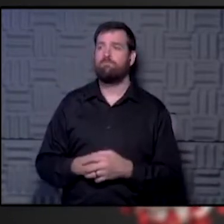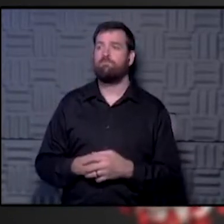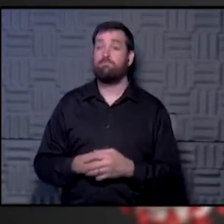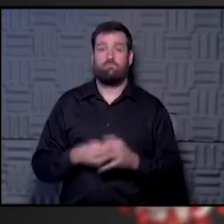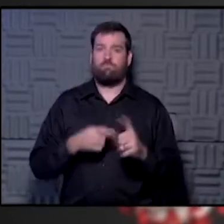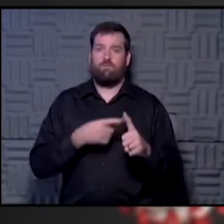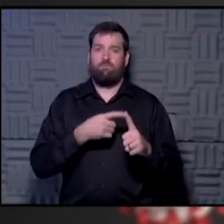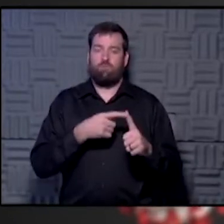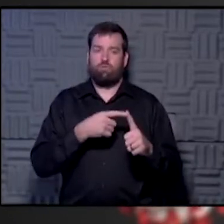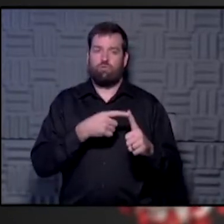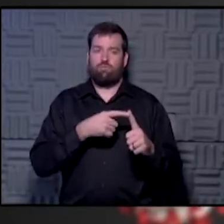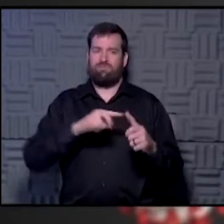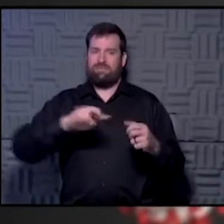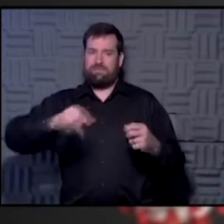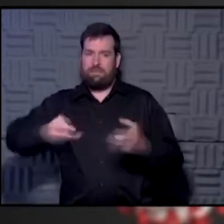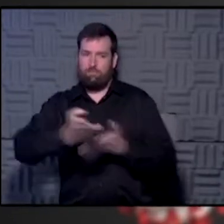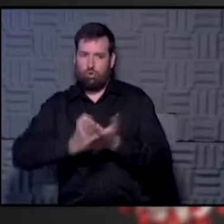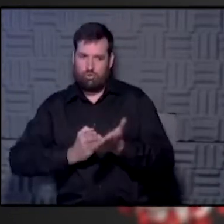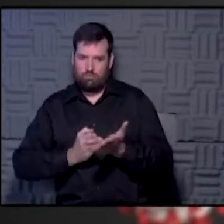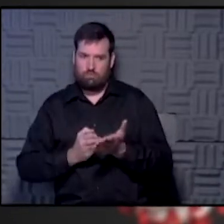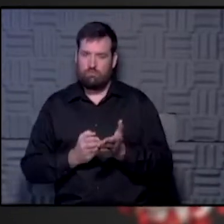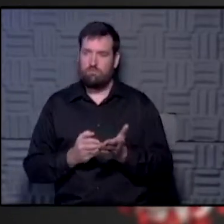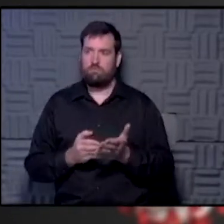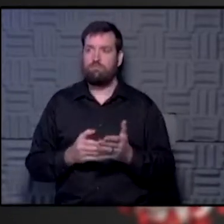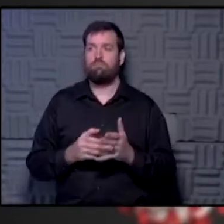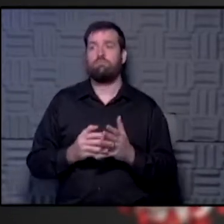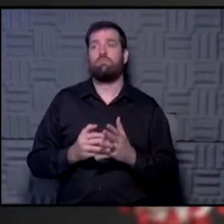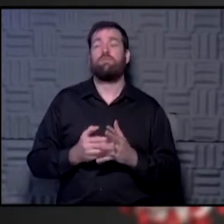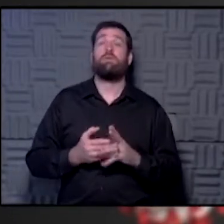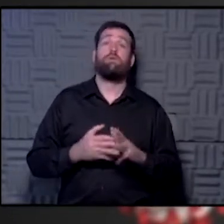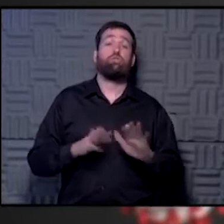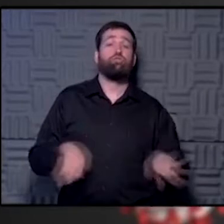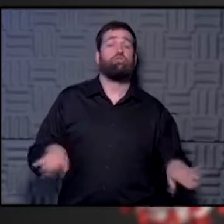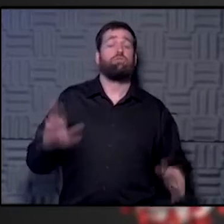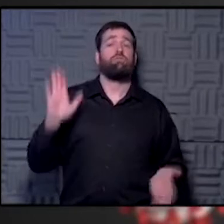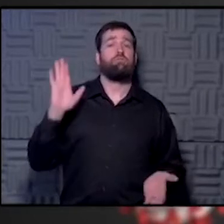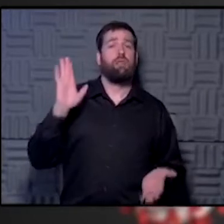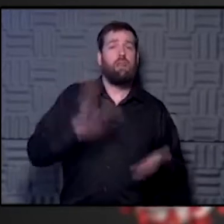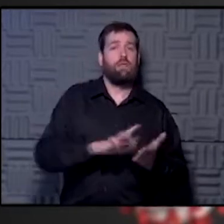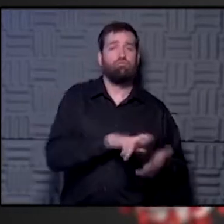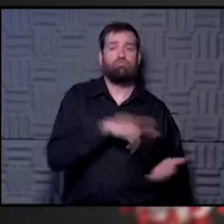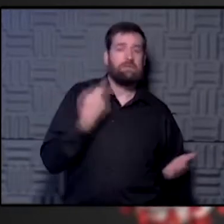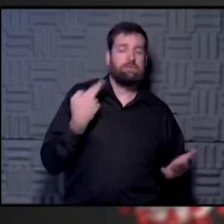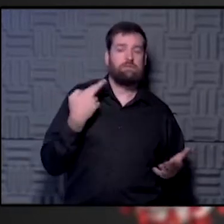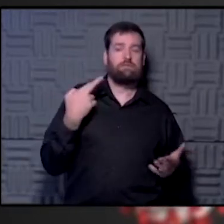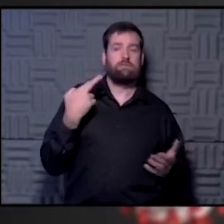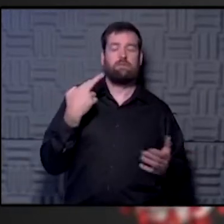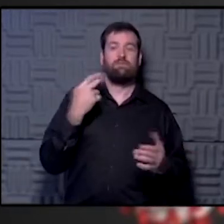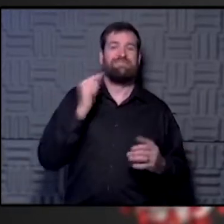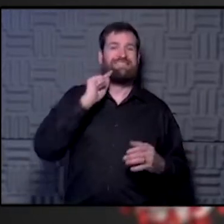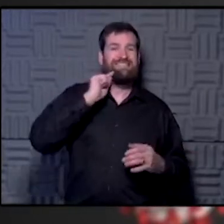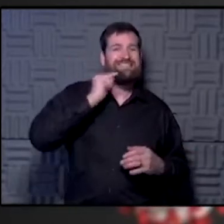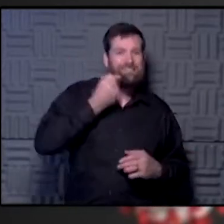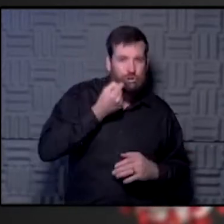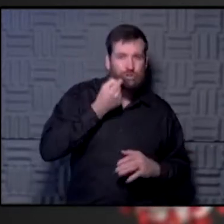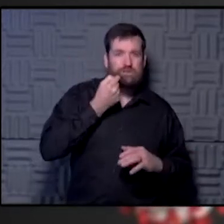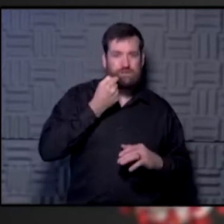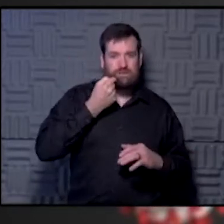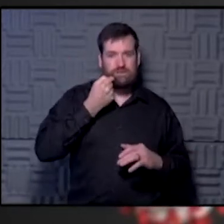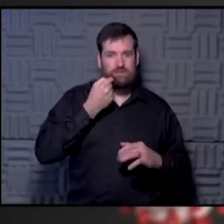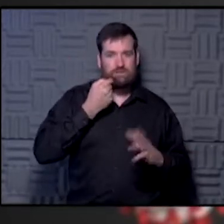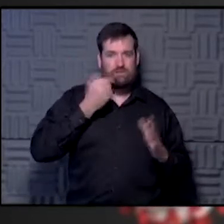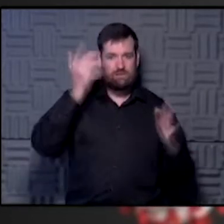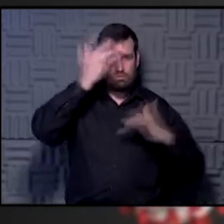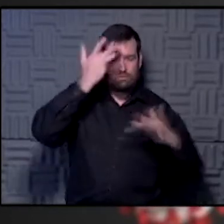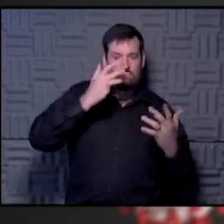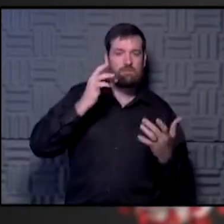I'd first like to address that second one. Children certainly are at less risk of having hospitalization and critical illness